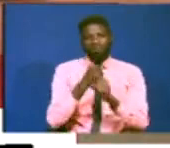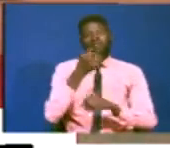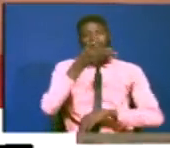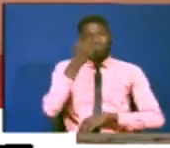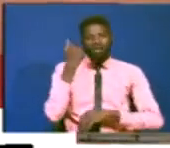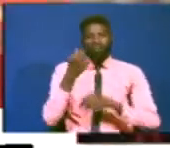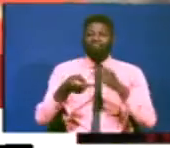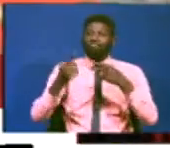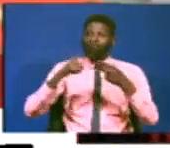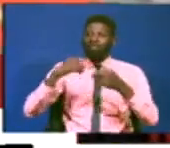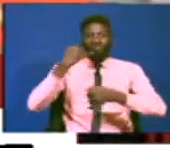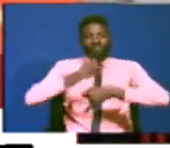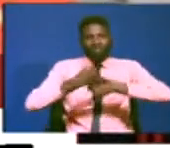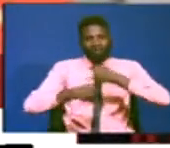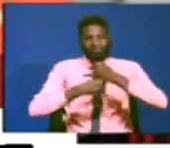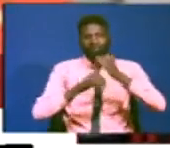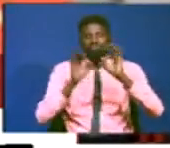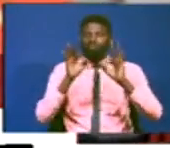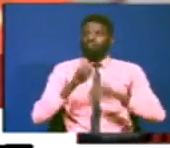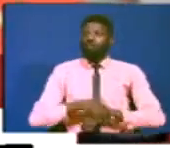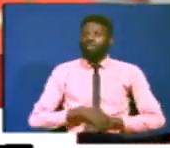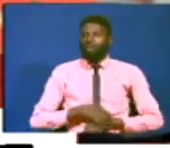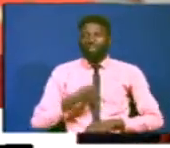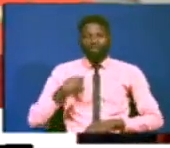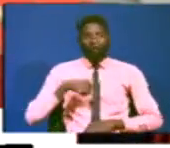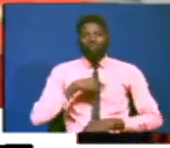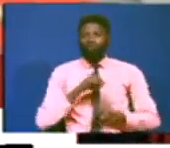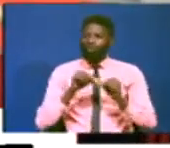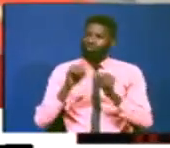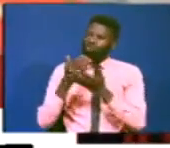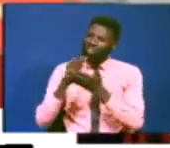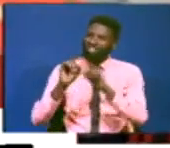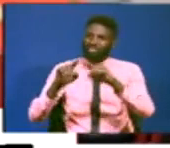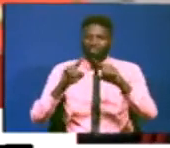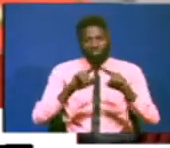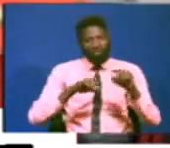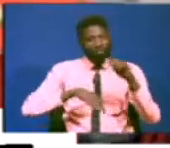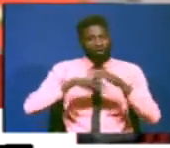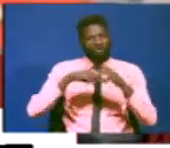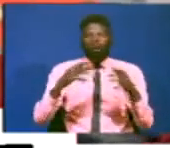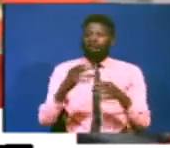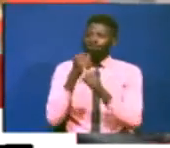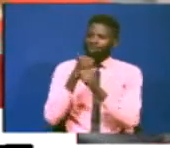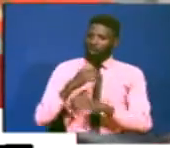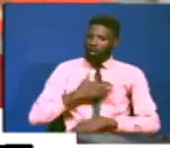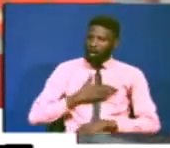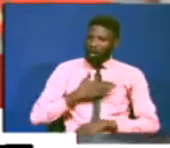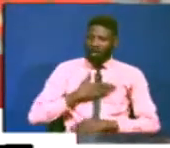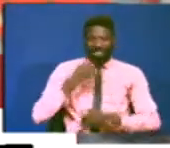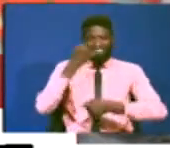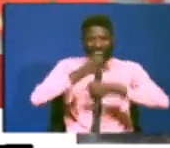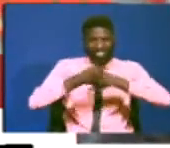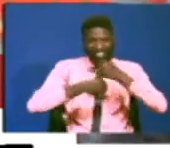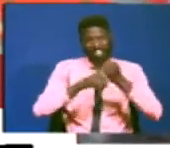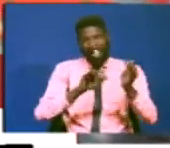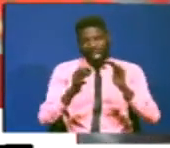good infrastructure. We will continue to share with other football associations our infrastructure, the Mohammed VI football